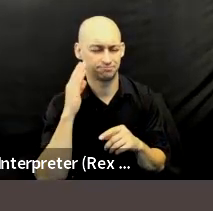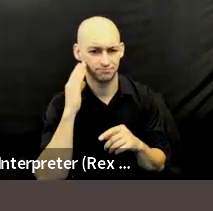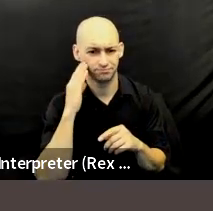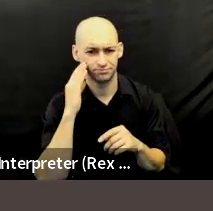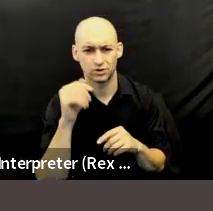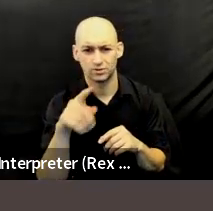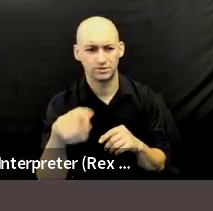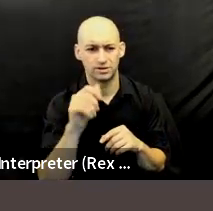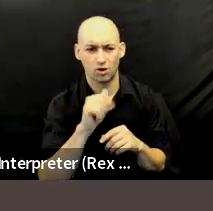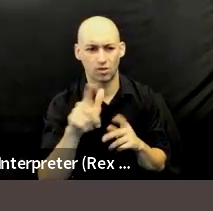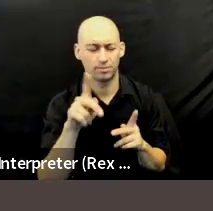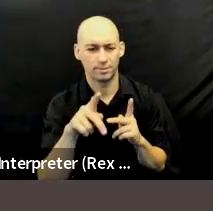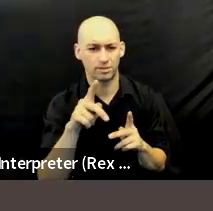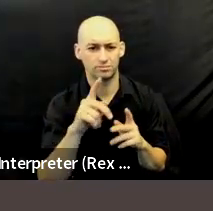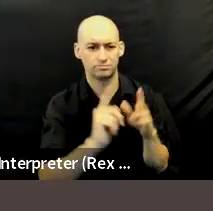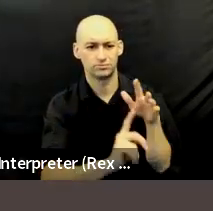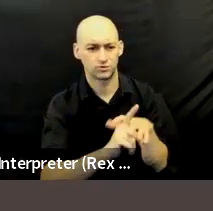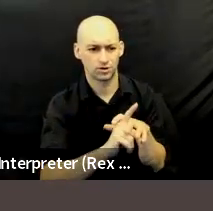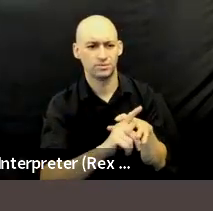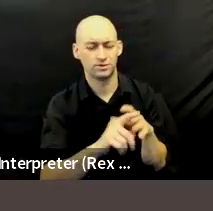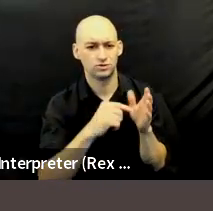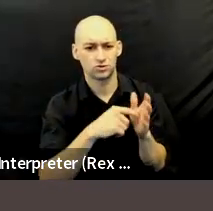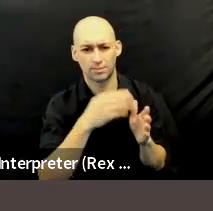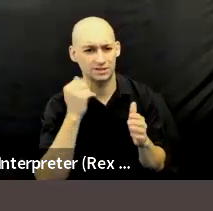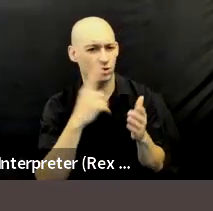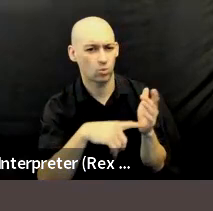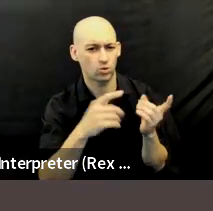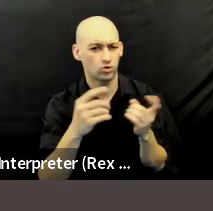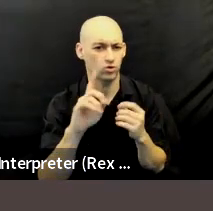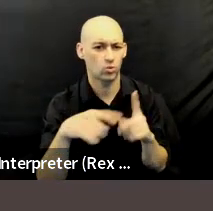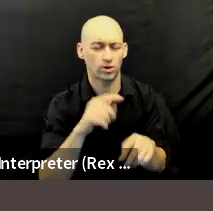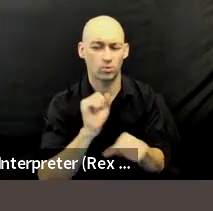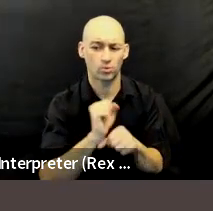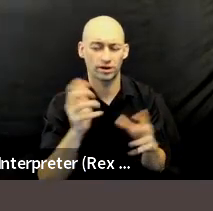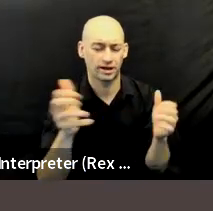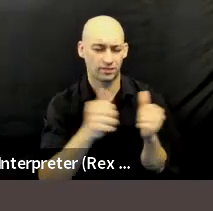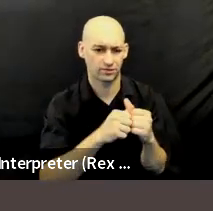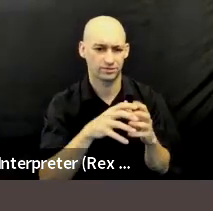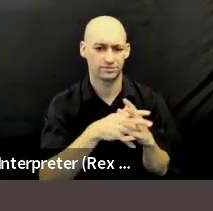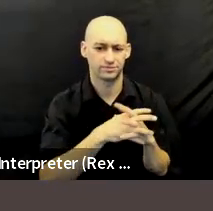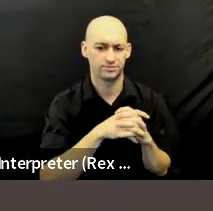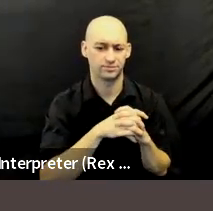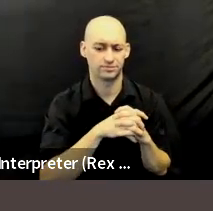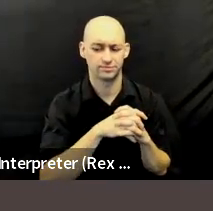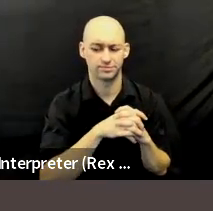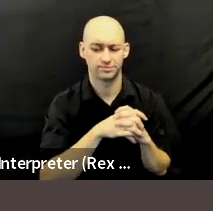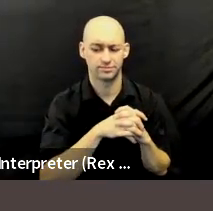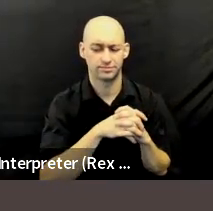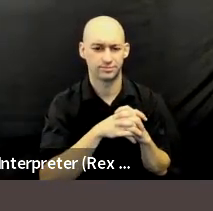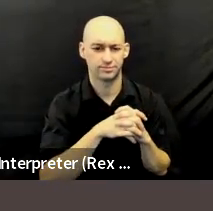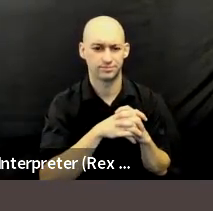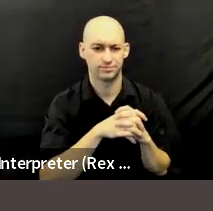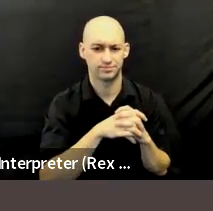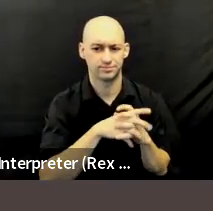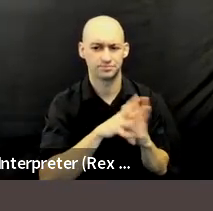everybody, showing the best of what we can do when we work together. So I just want to thank you and acknowledge you.